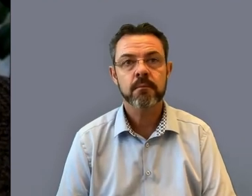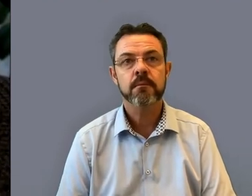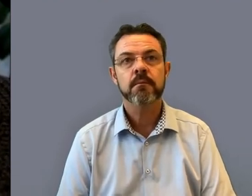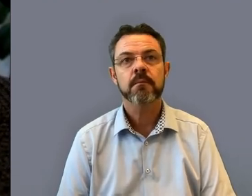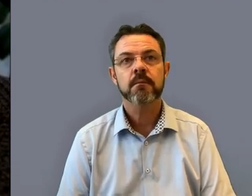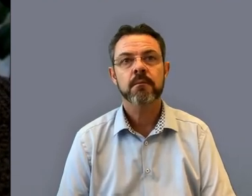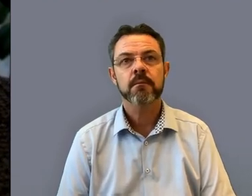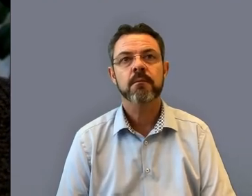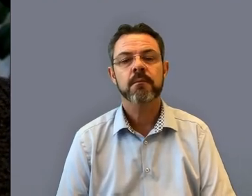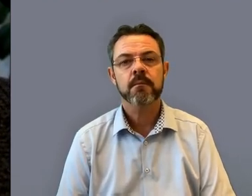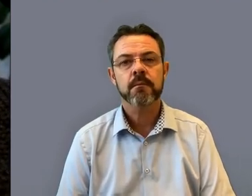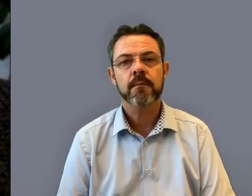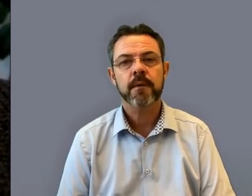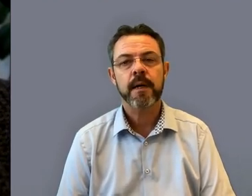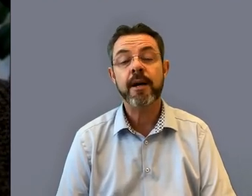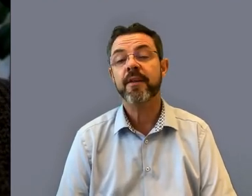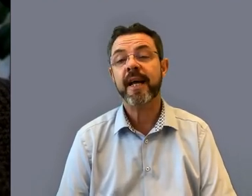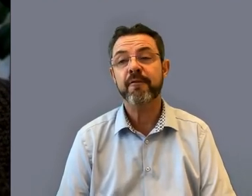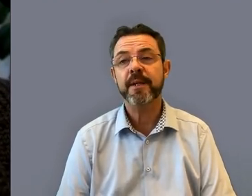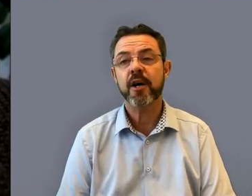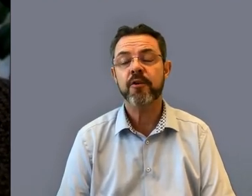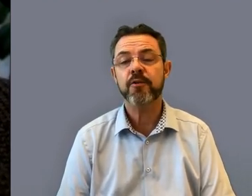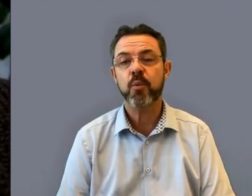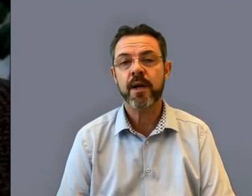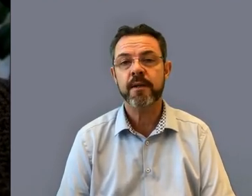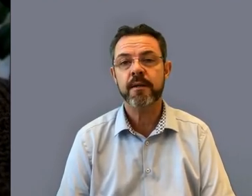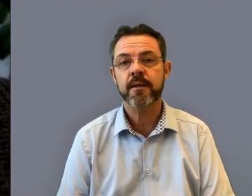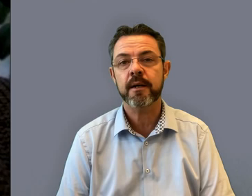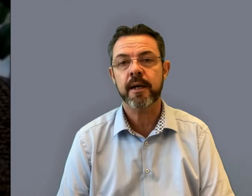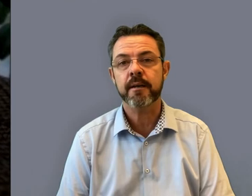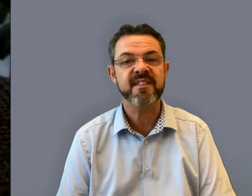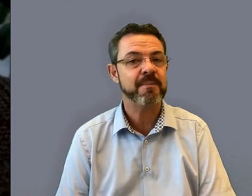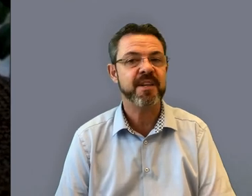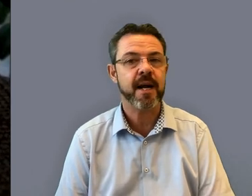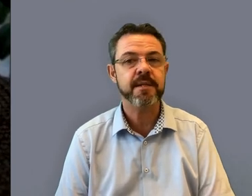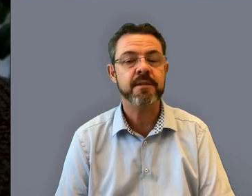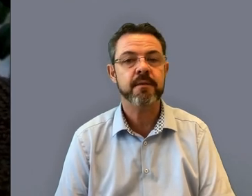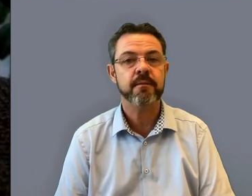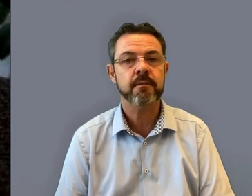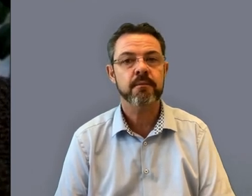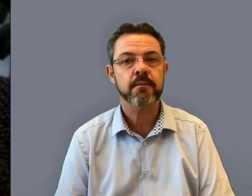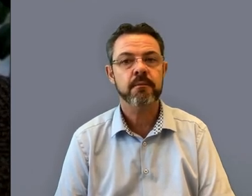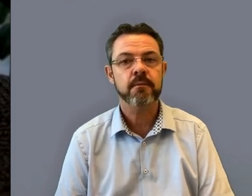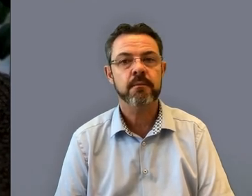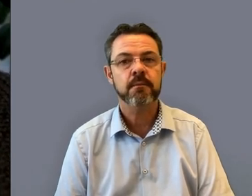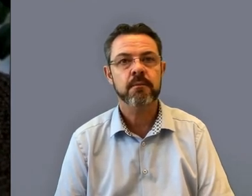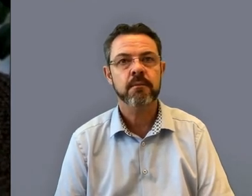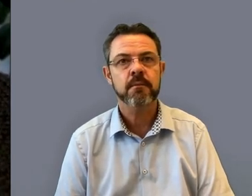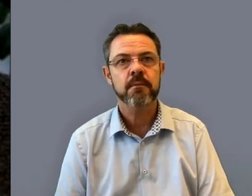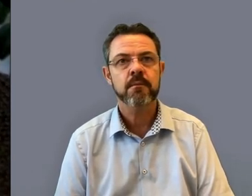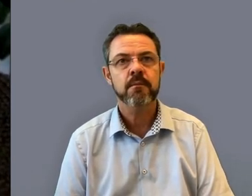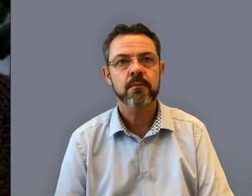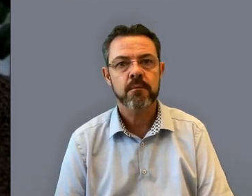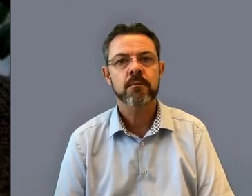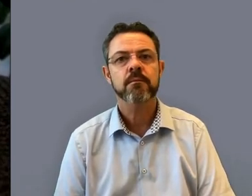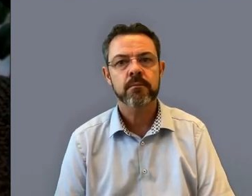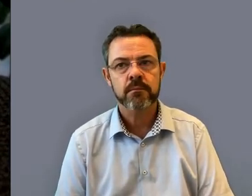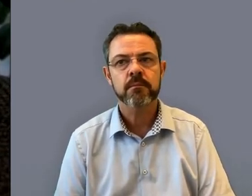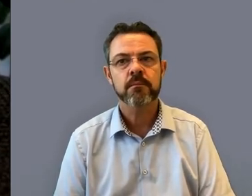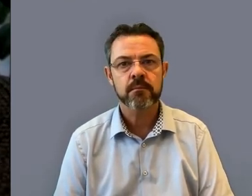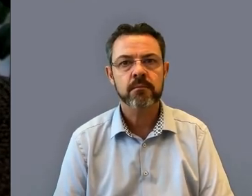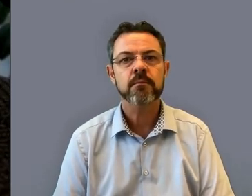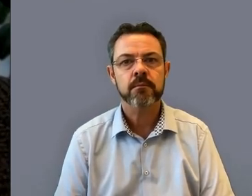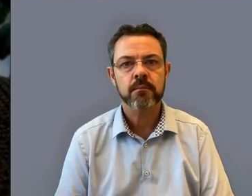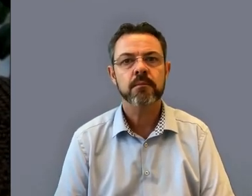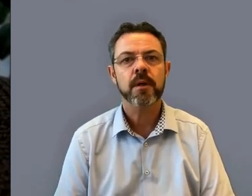the other ones are private. And are the government-owned one subsidized? No, they still have to stand